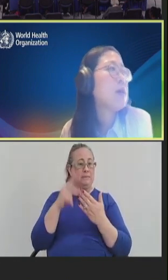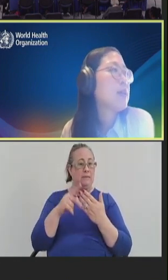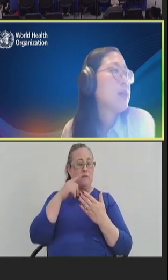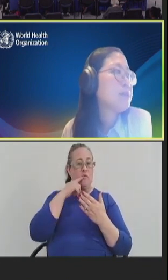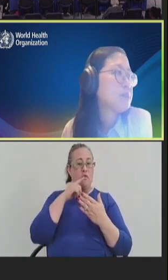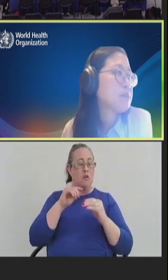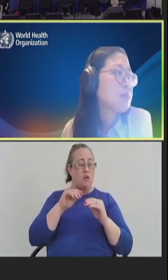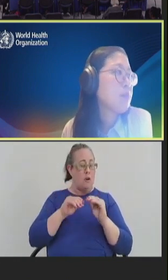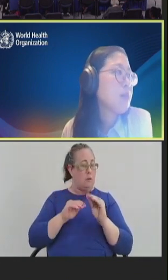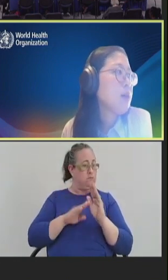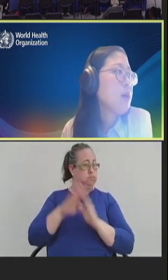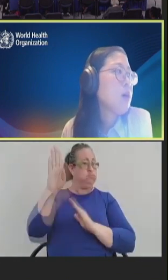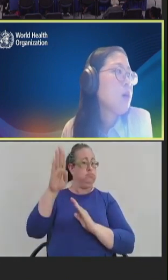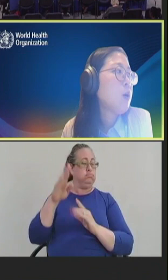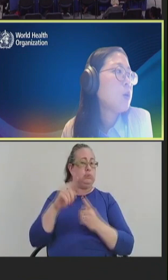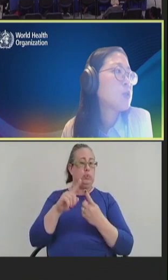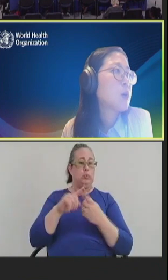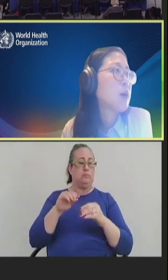scale-up.